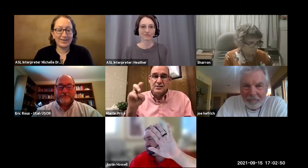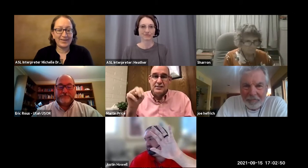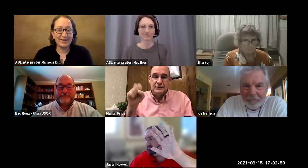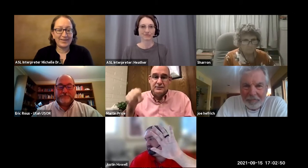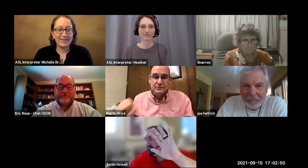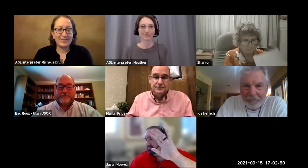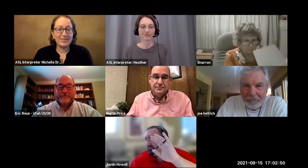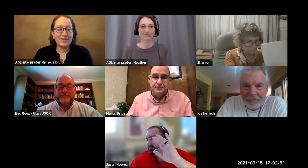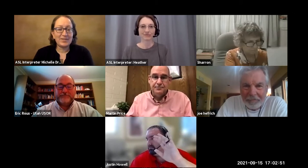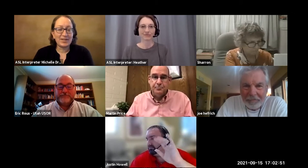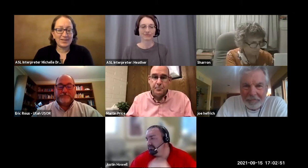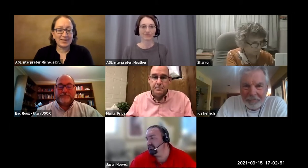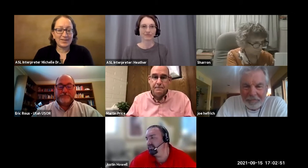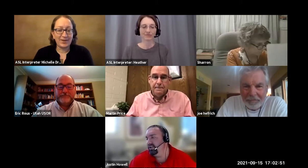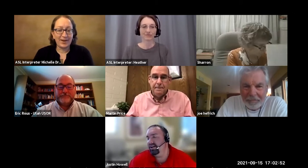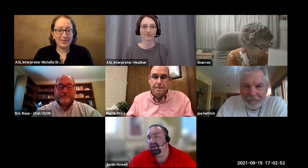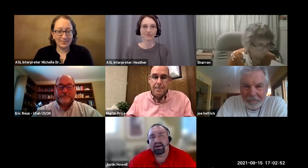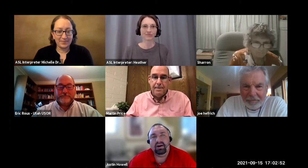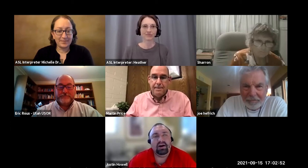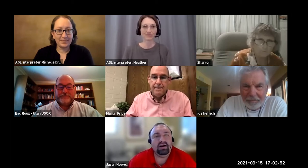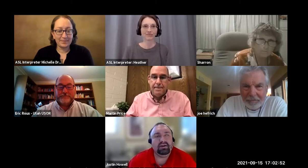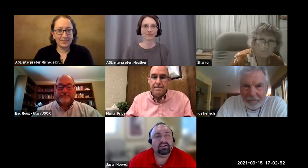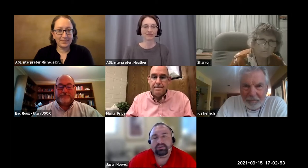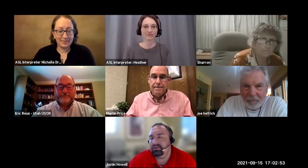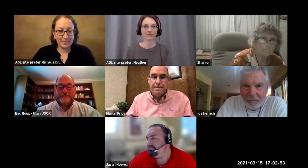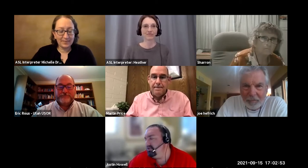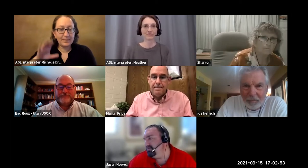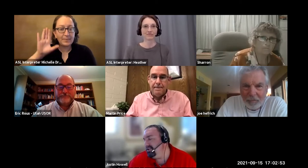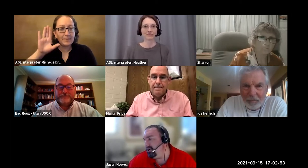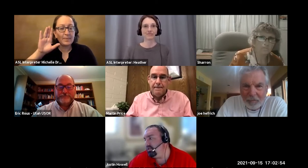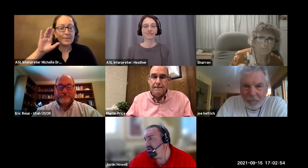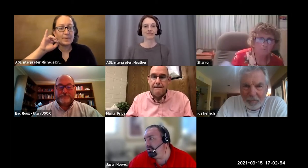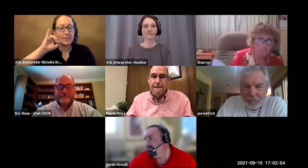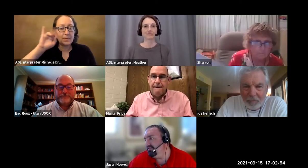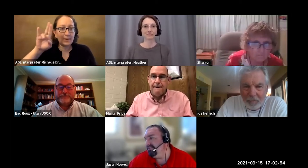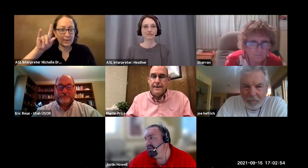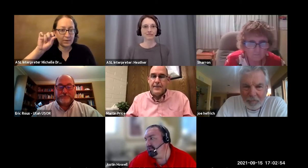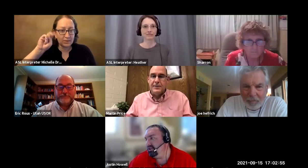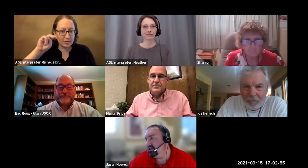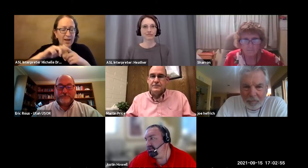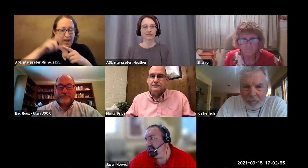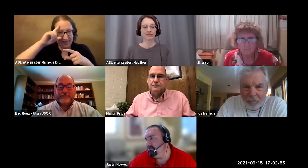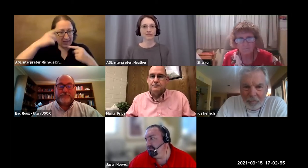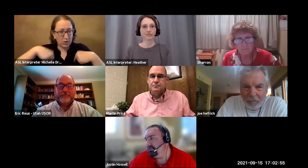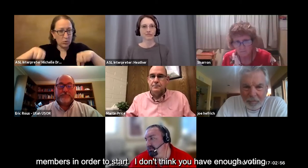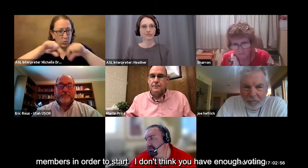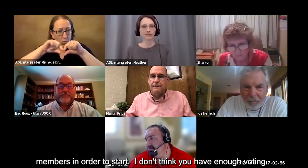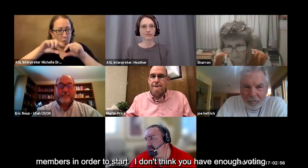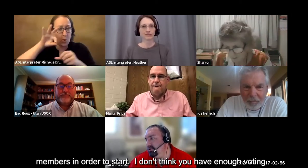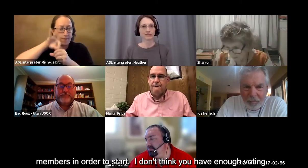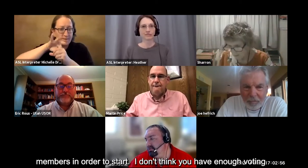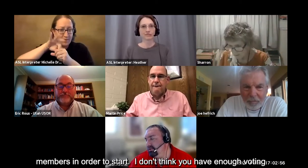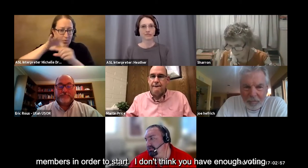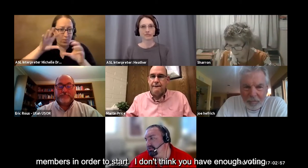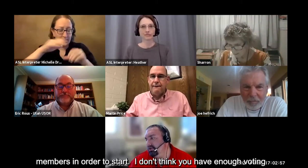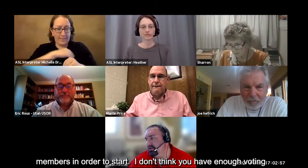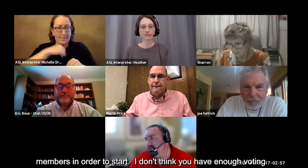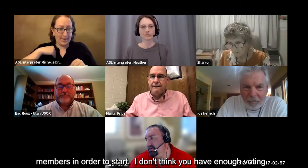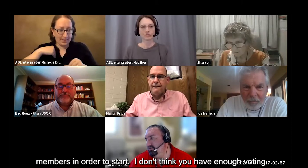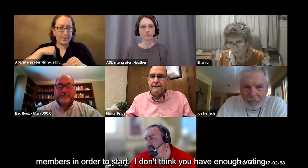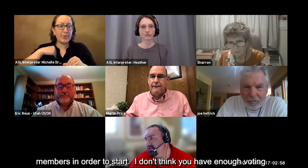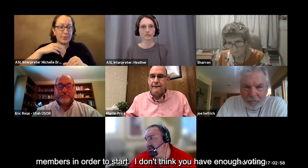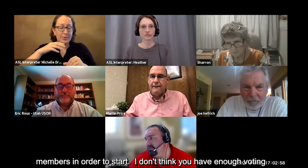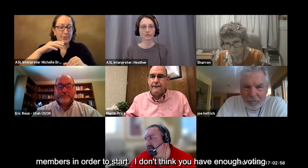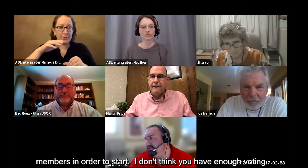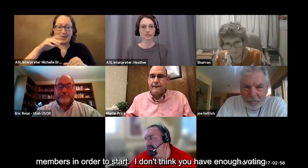liking. Justin, go ahead. Chip, you need a quorum of voting members in order to start.